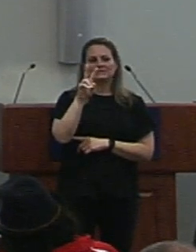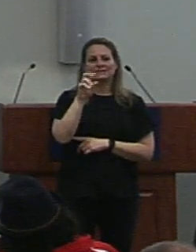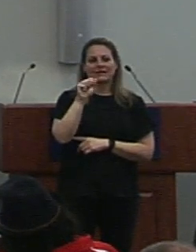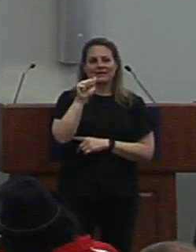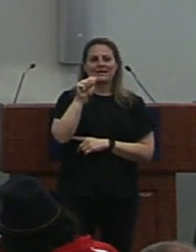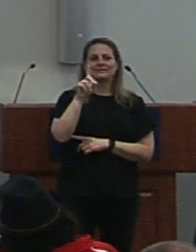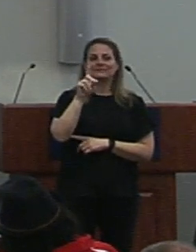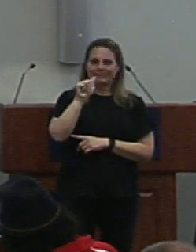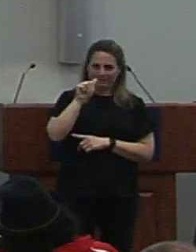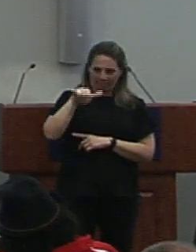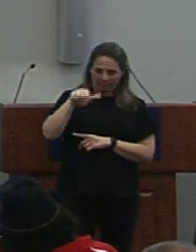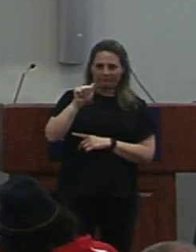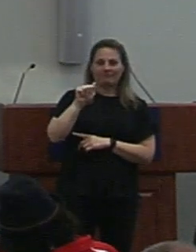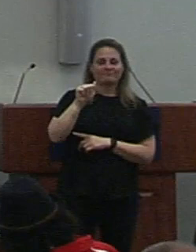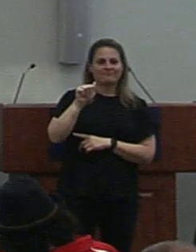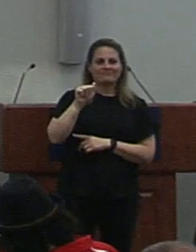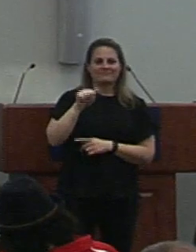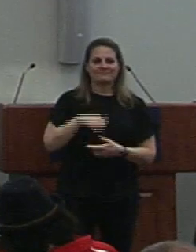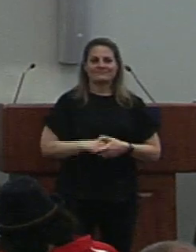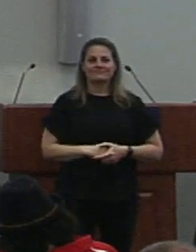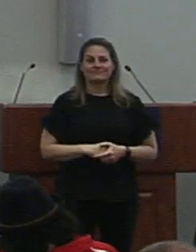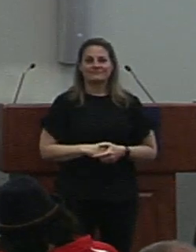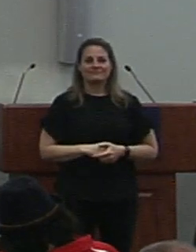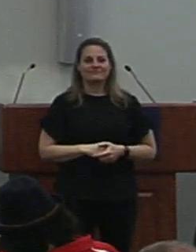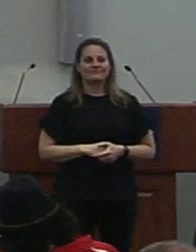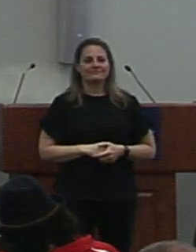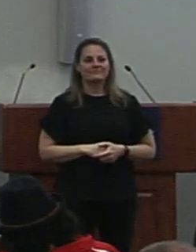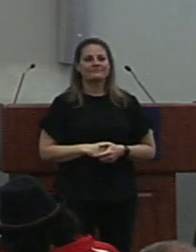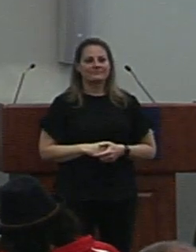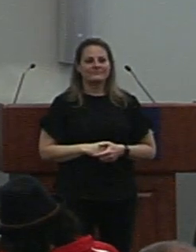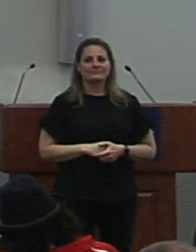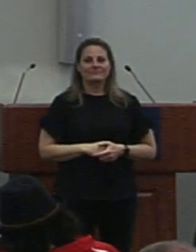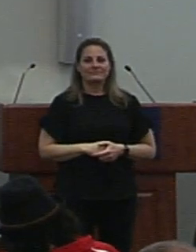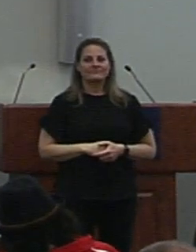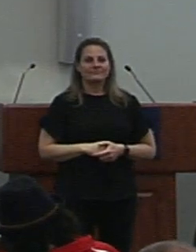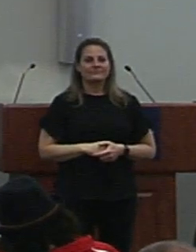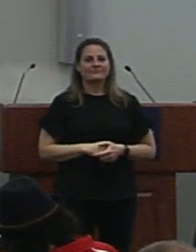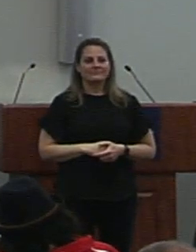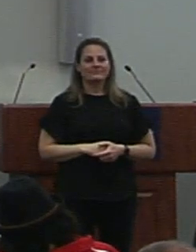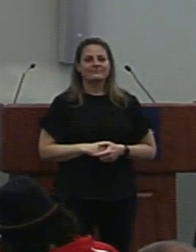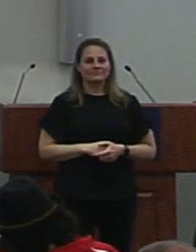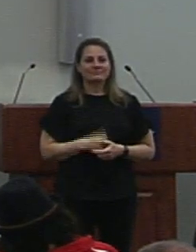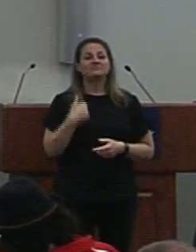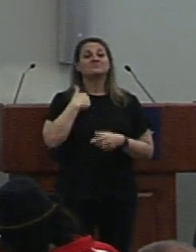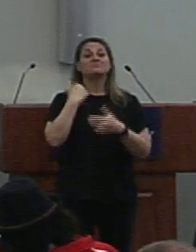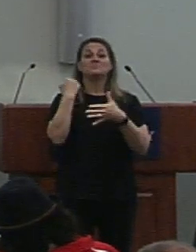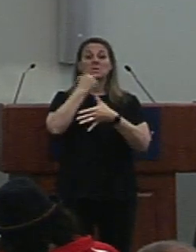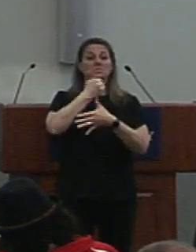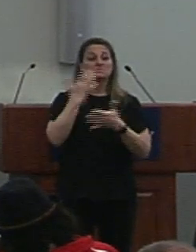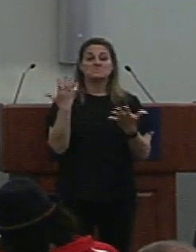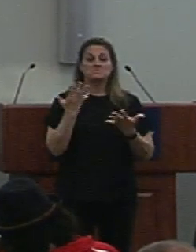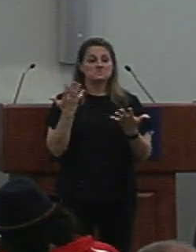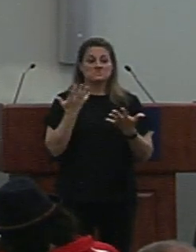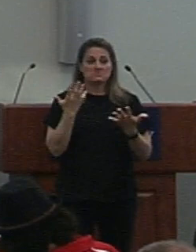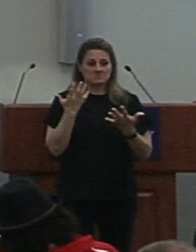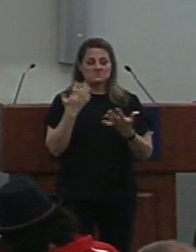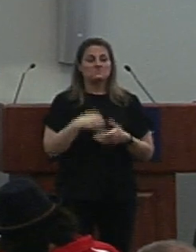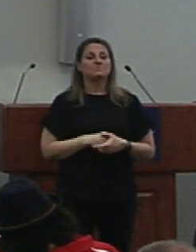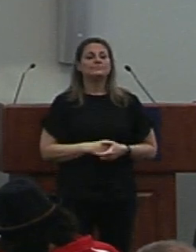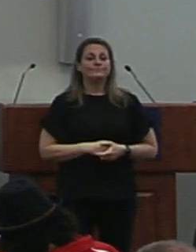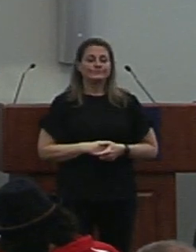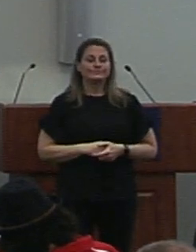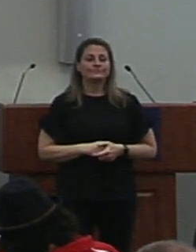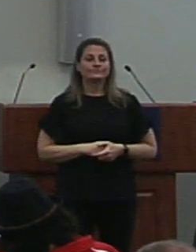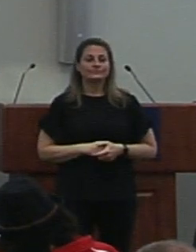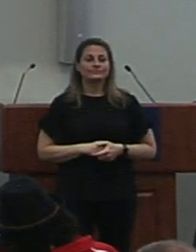specifically. And my priority is the autism advocacy, specifically easier access